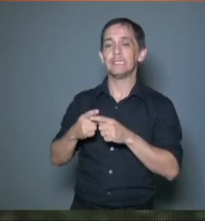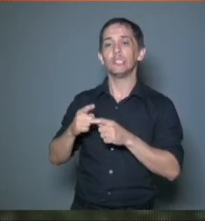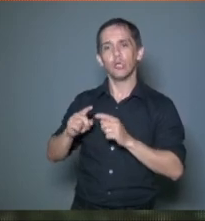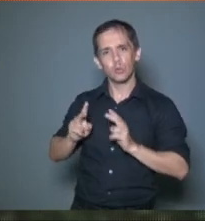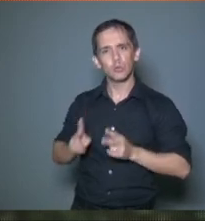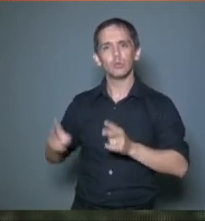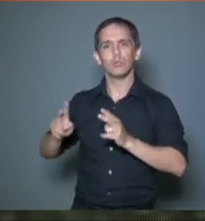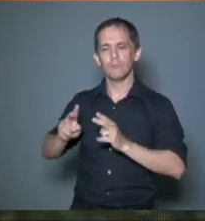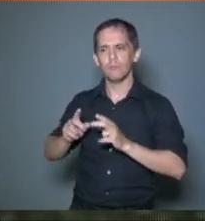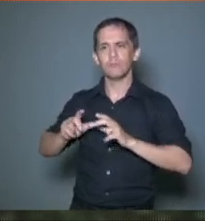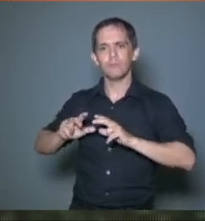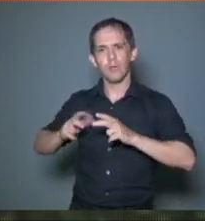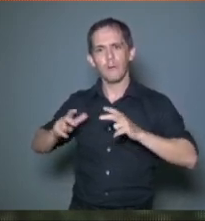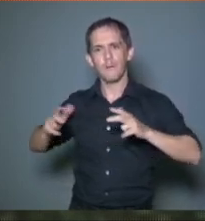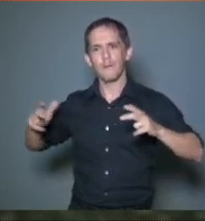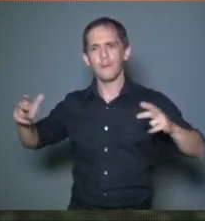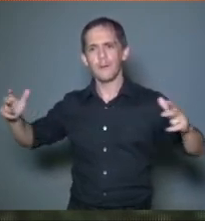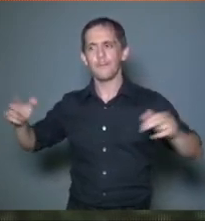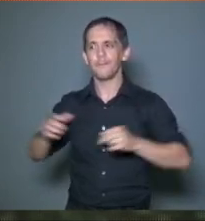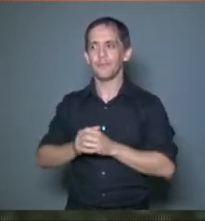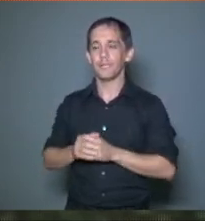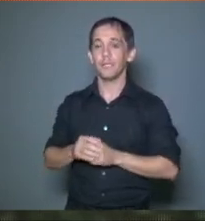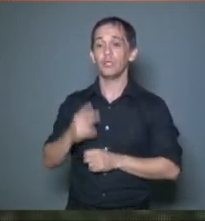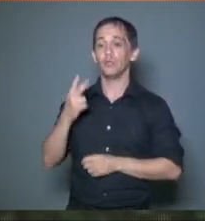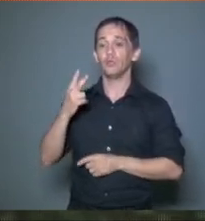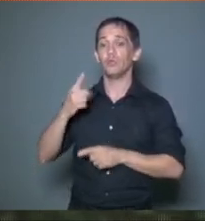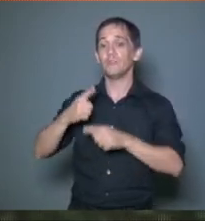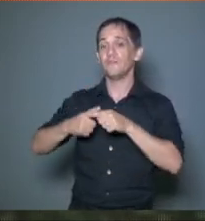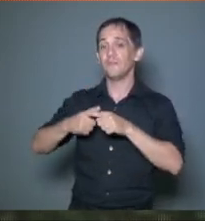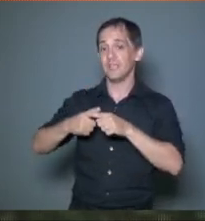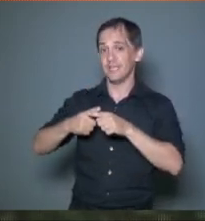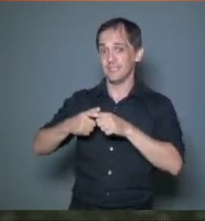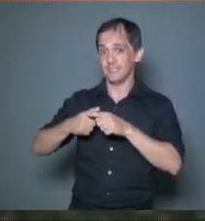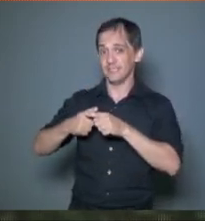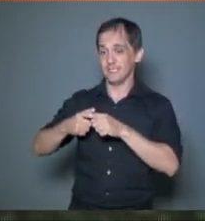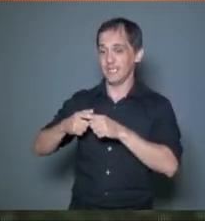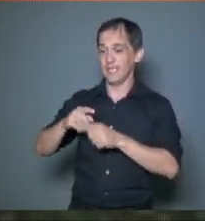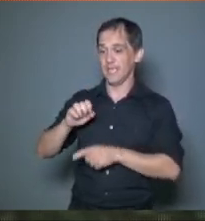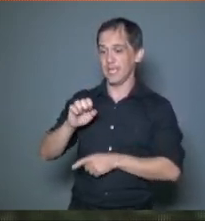with our EBITDA. The pressure from the board is we need to grow.